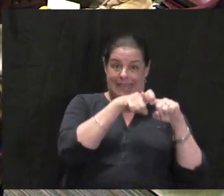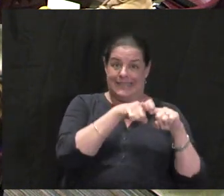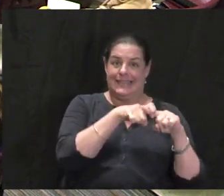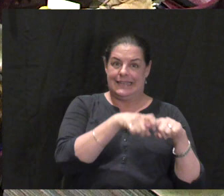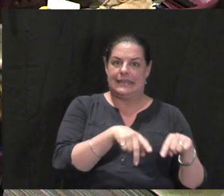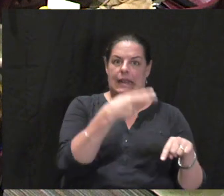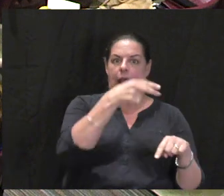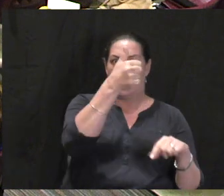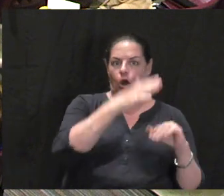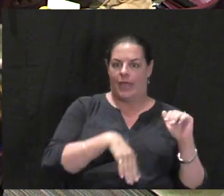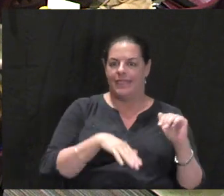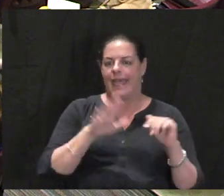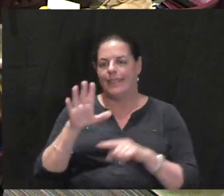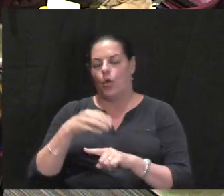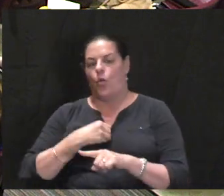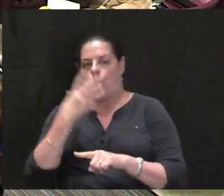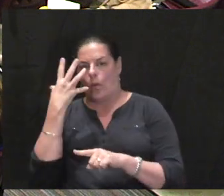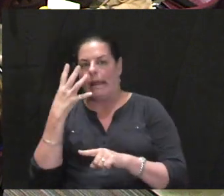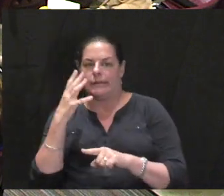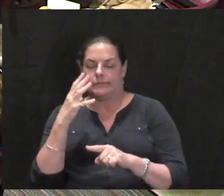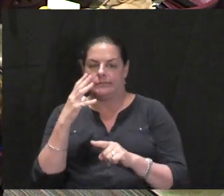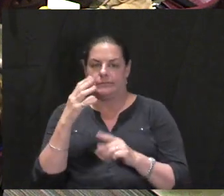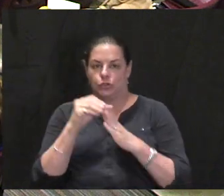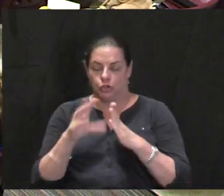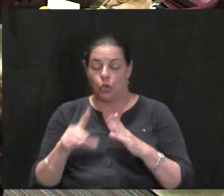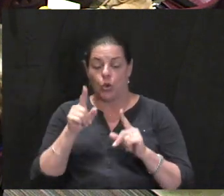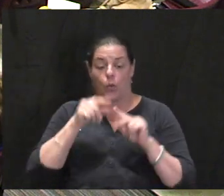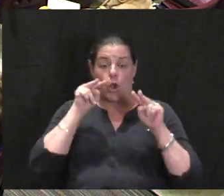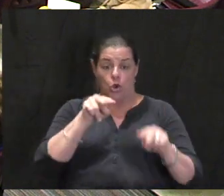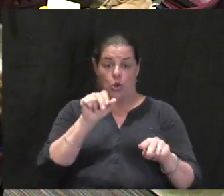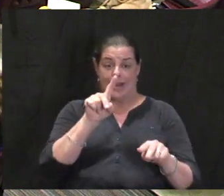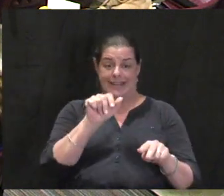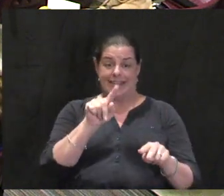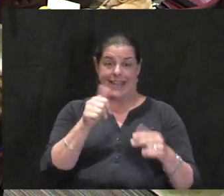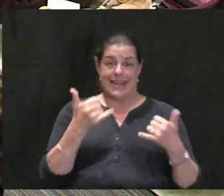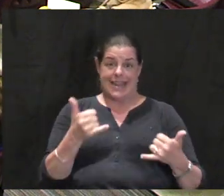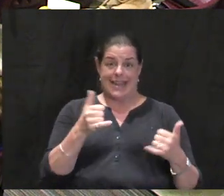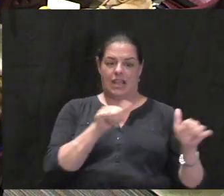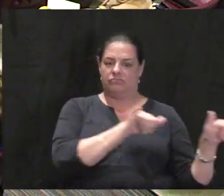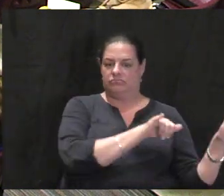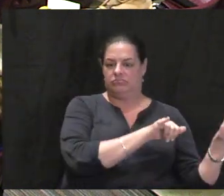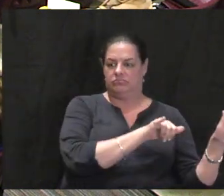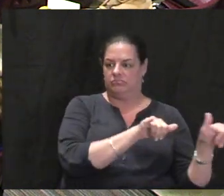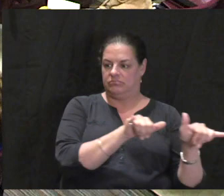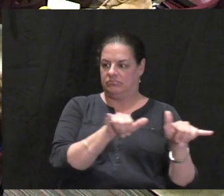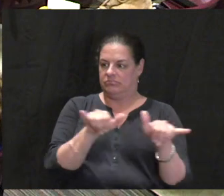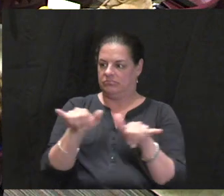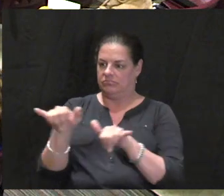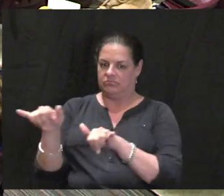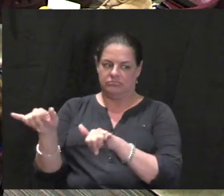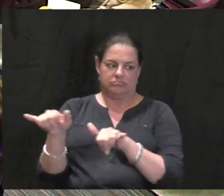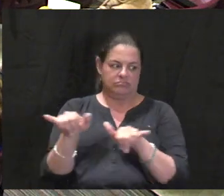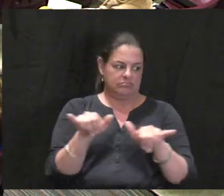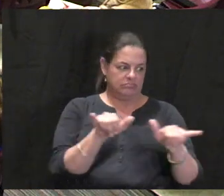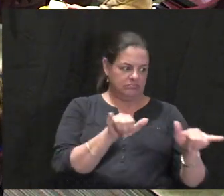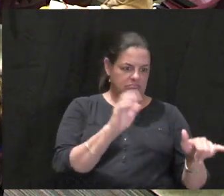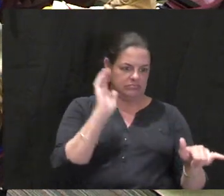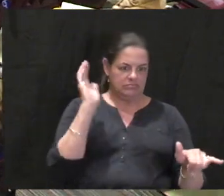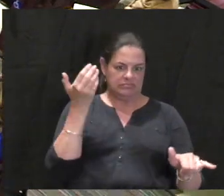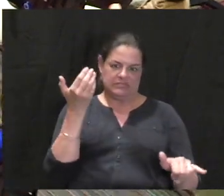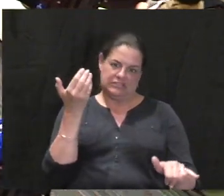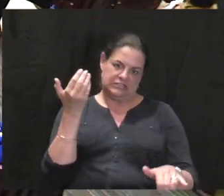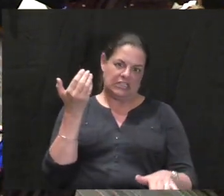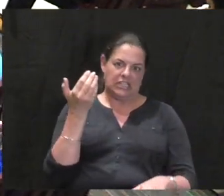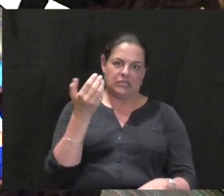say it's about 2 times more likely as on average for our district. Still not acceptable, and we're still working on that, but definitely an improvement from where we